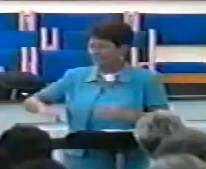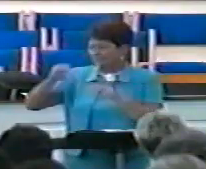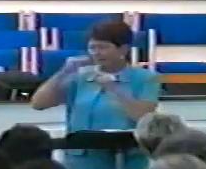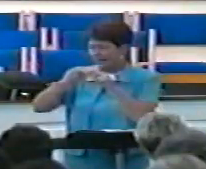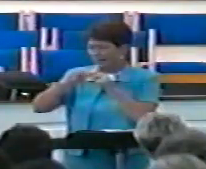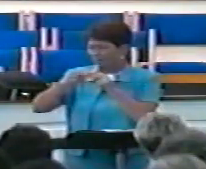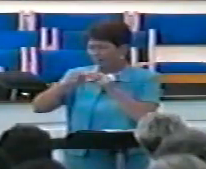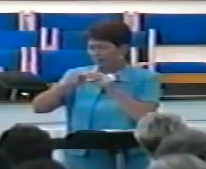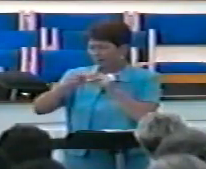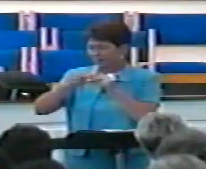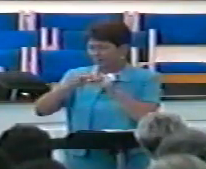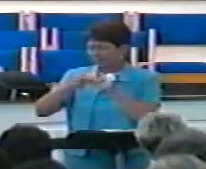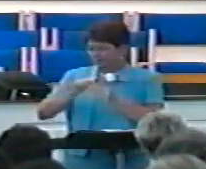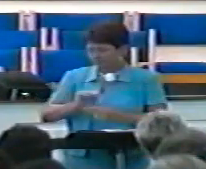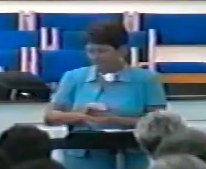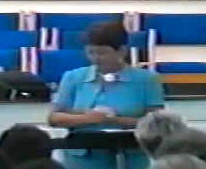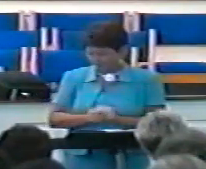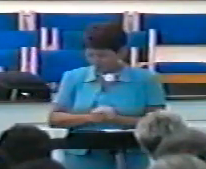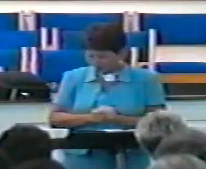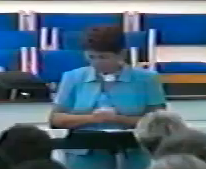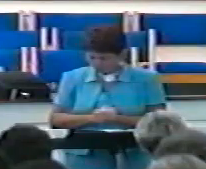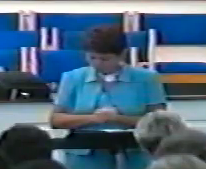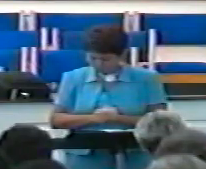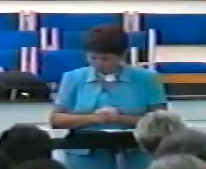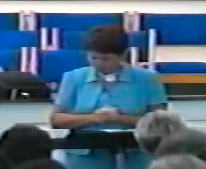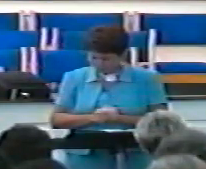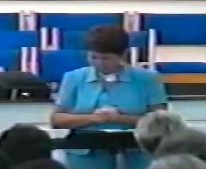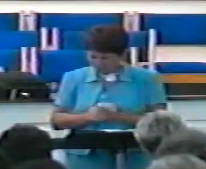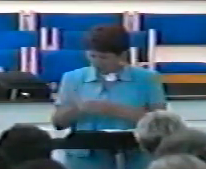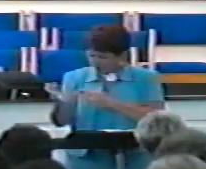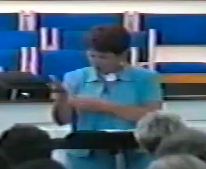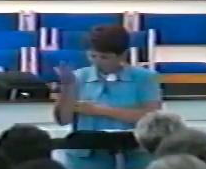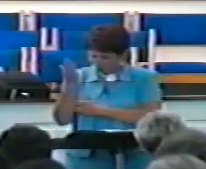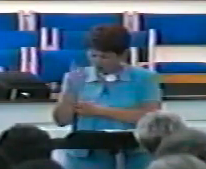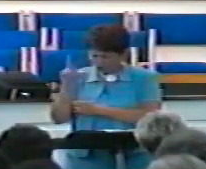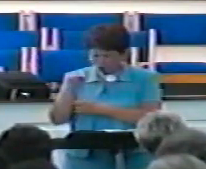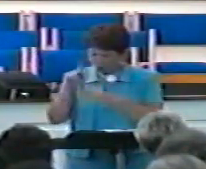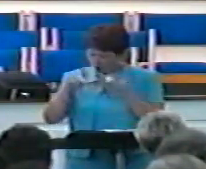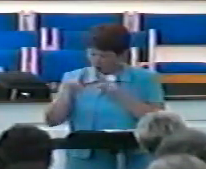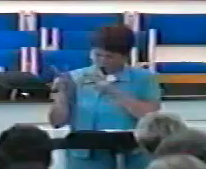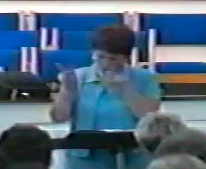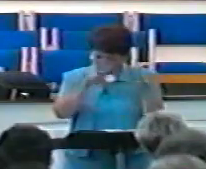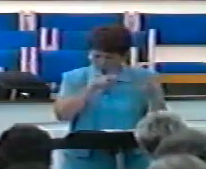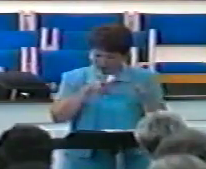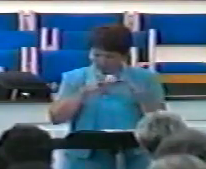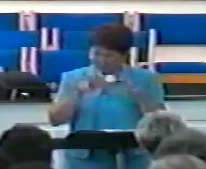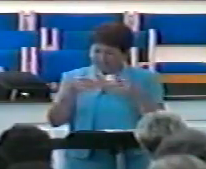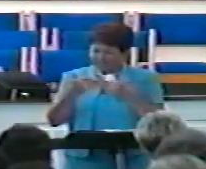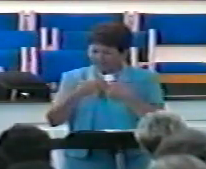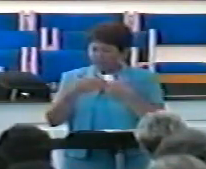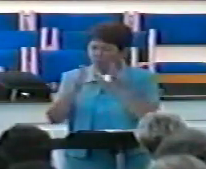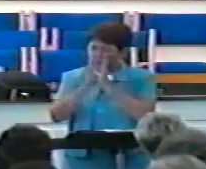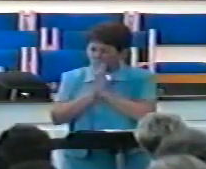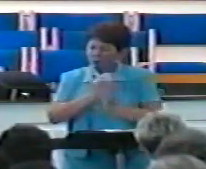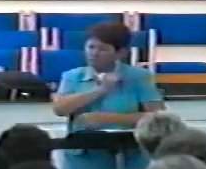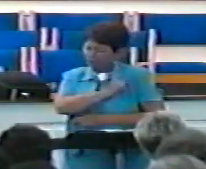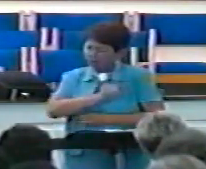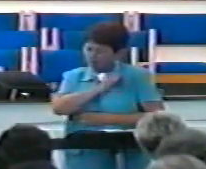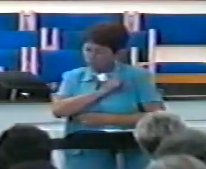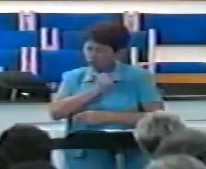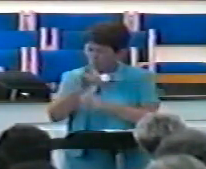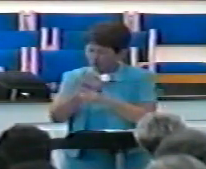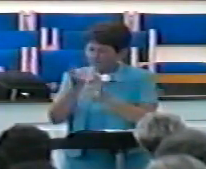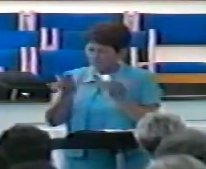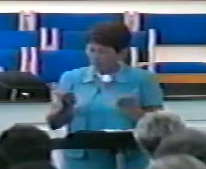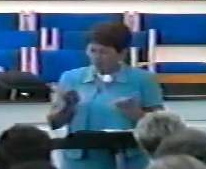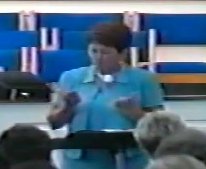Our heads are bowed and our eyes are closed this morning, and no one's looking around. We're in a prayerful attitude right now. I